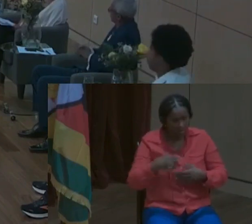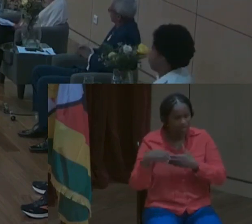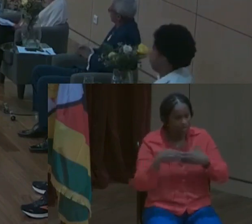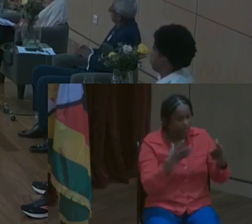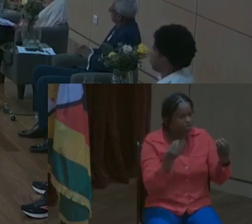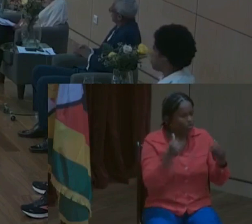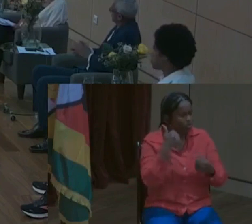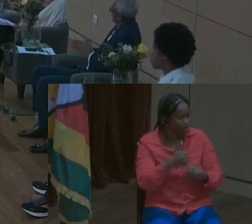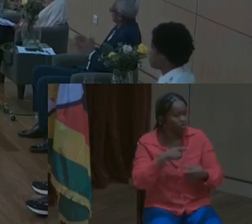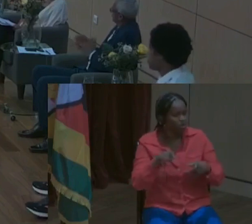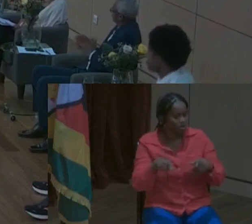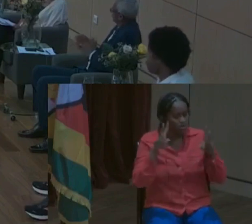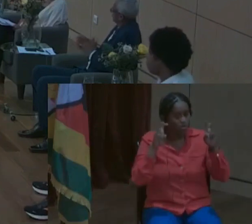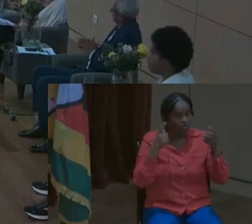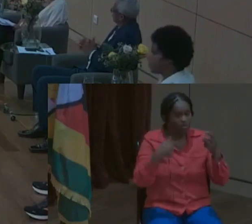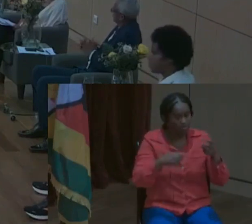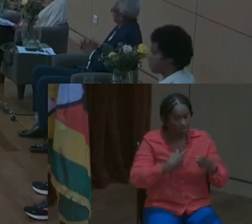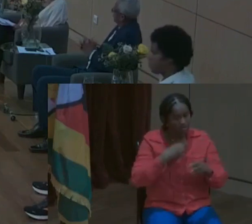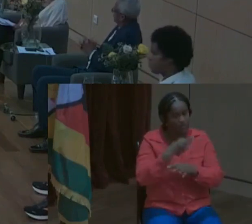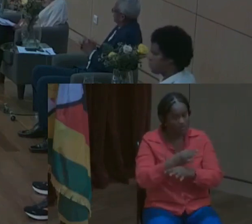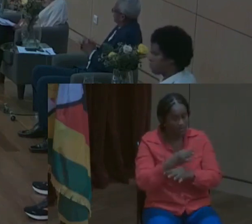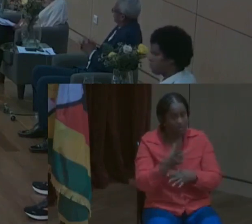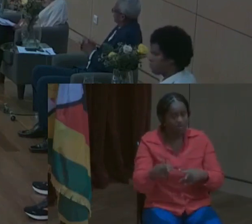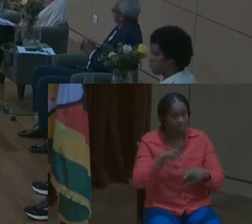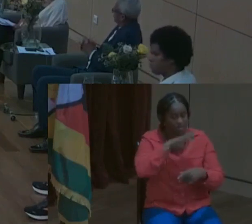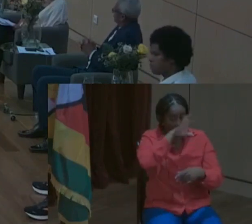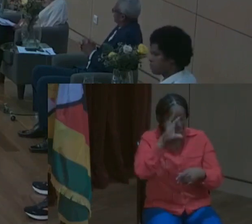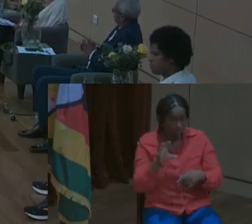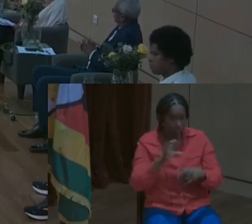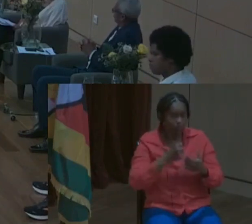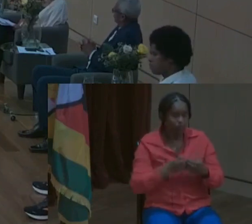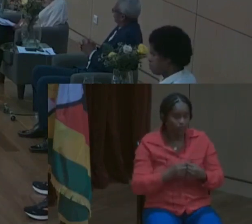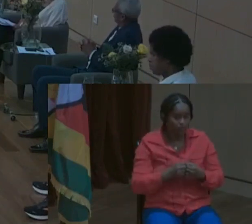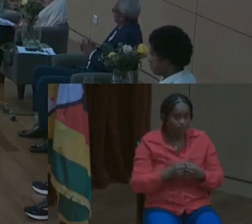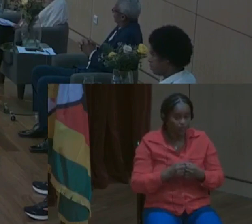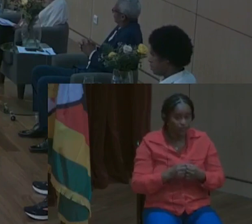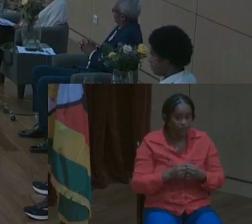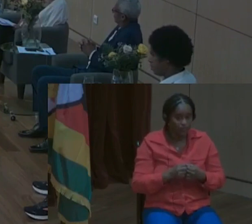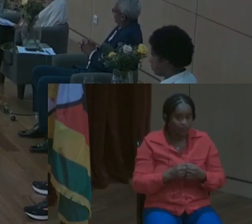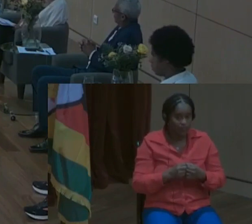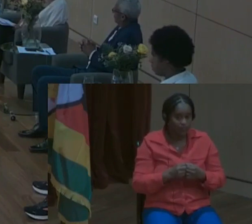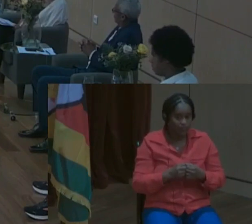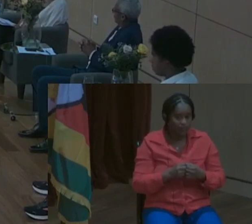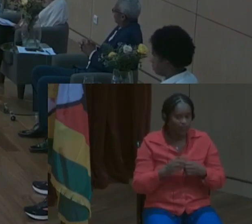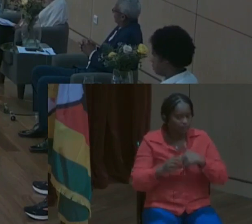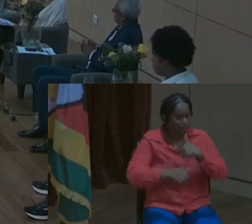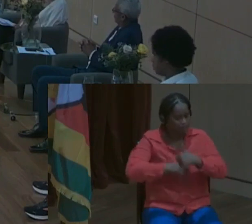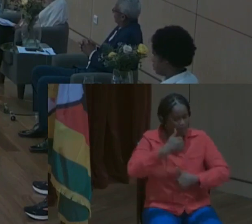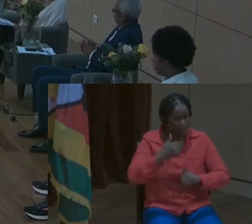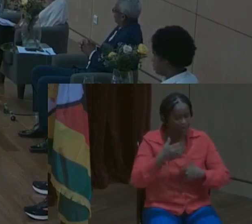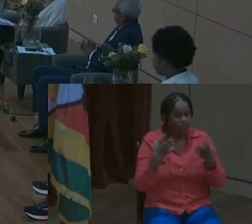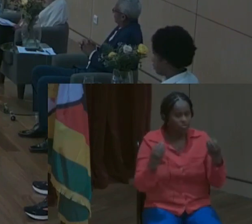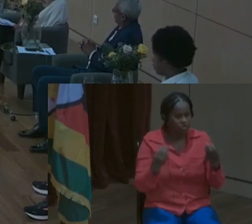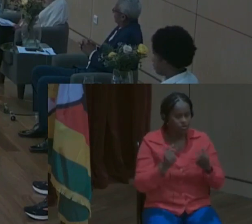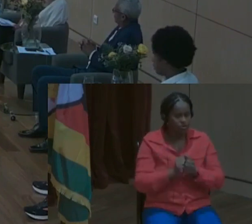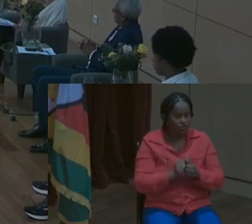region, we've moved from 10 cents per head per year to 46 cents per head per year. It's not a lot. It's far from the